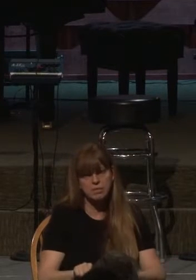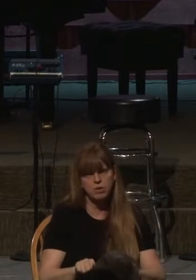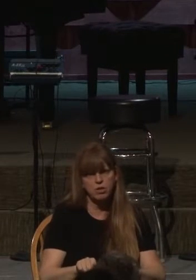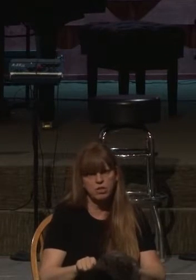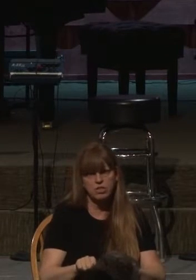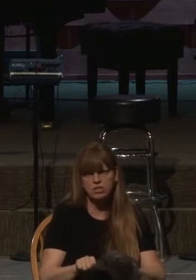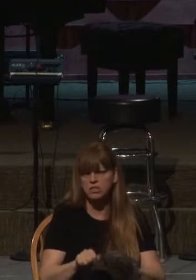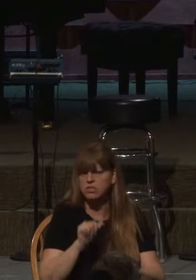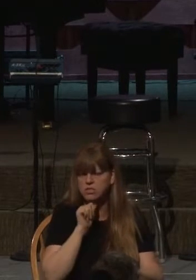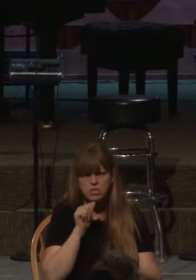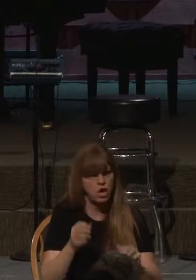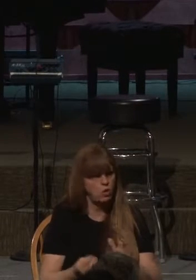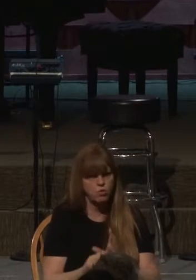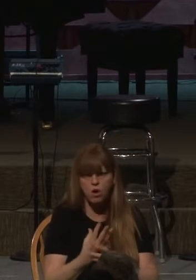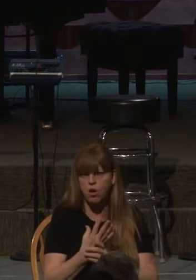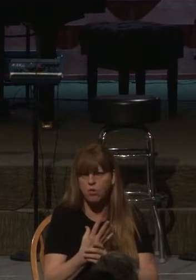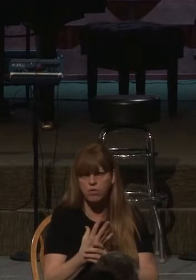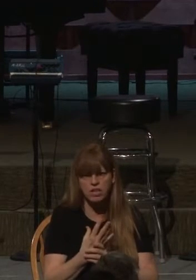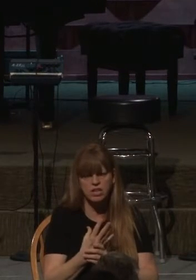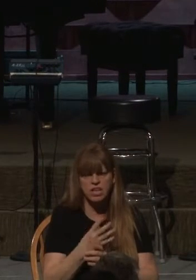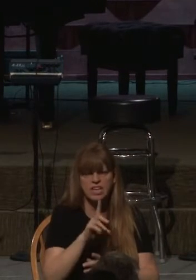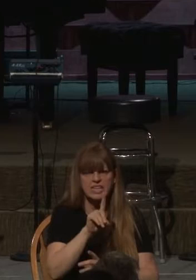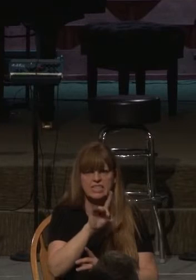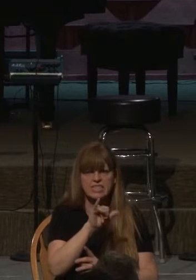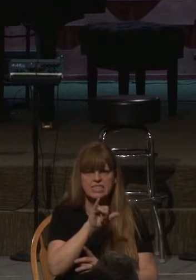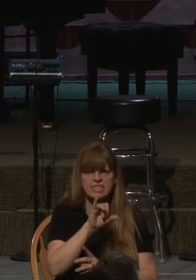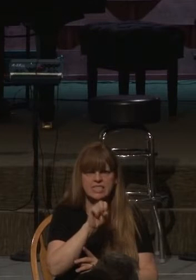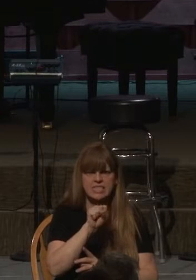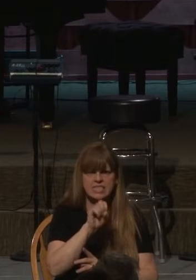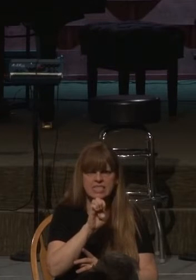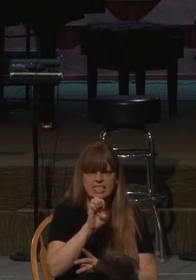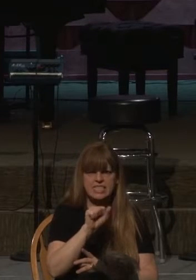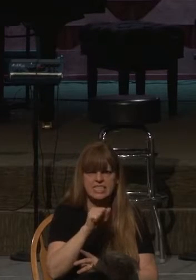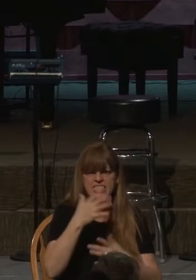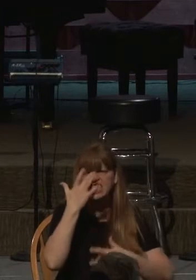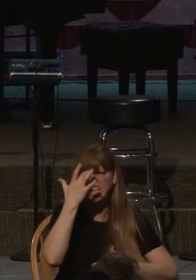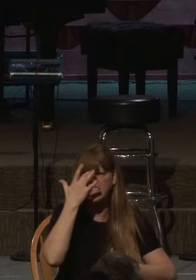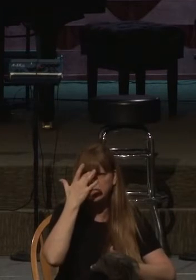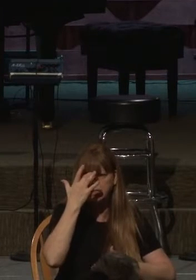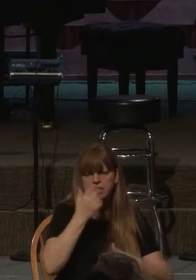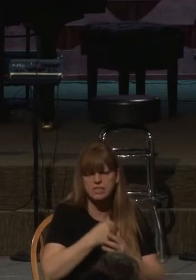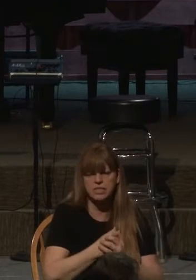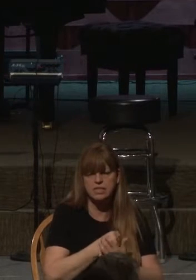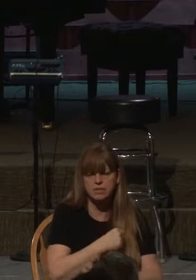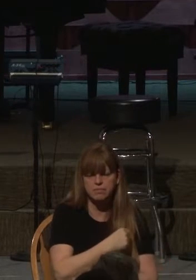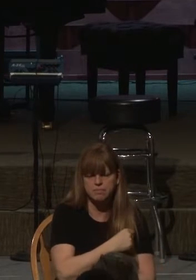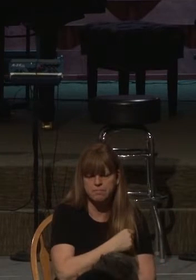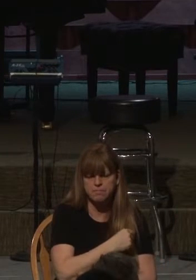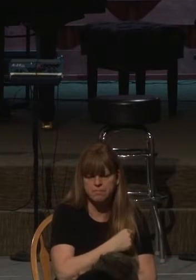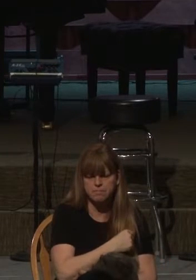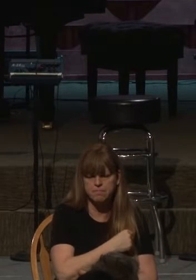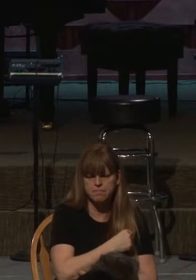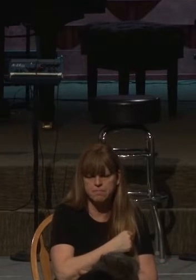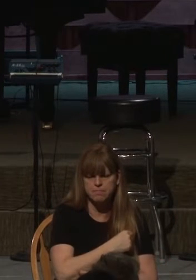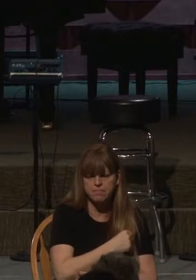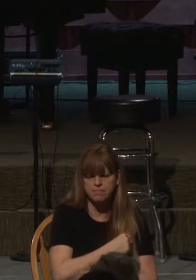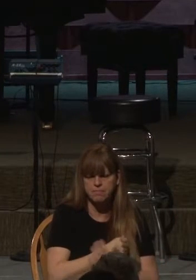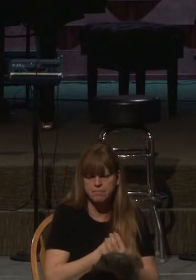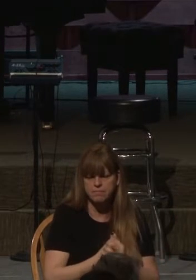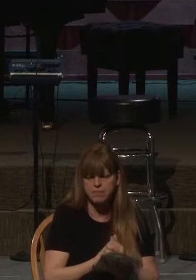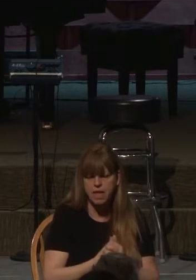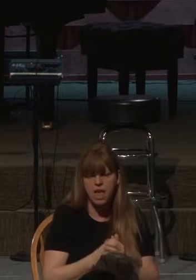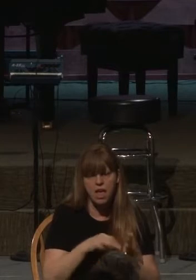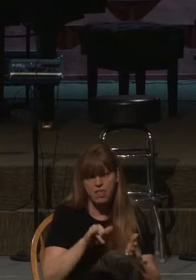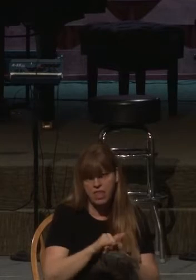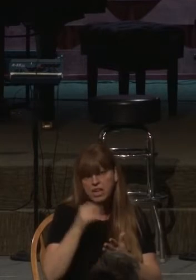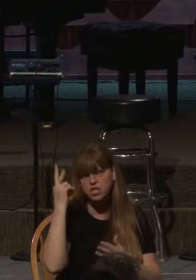and disease, or as I'm putting it, stunted growth and disease. And this is